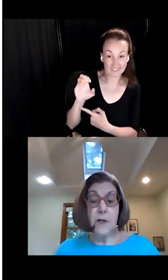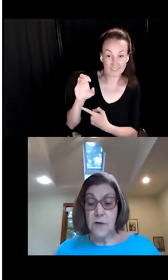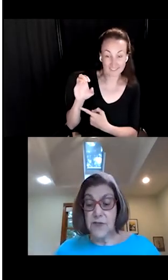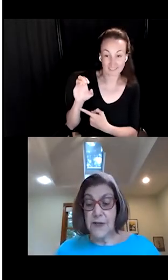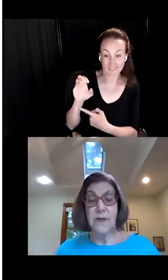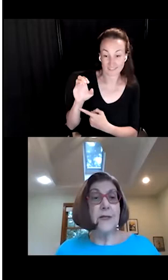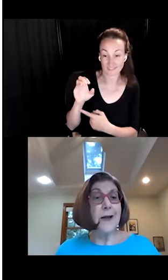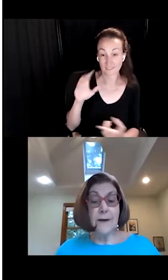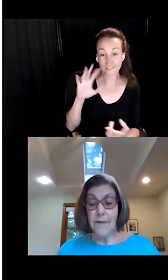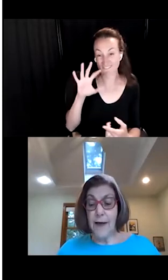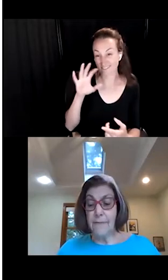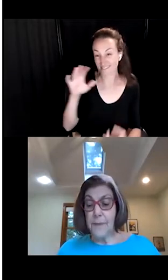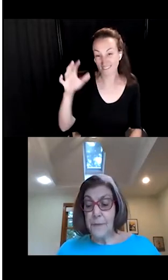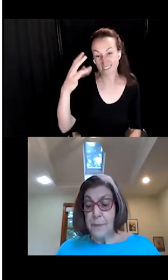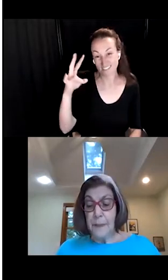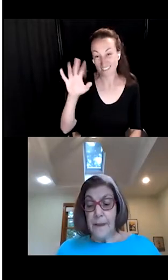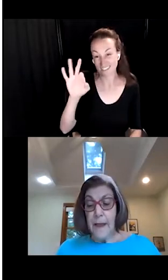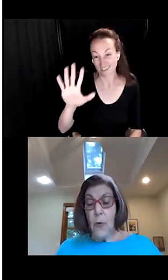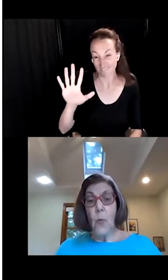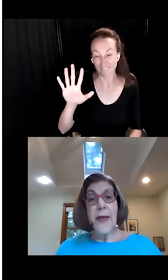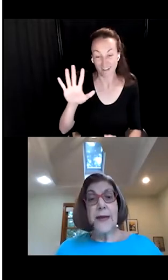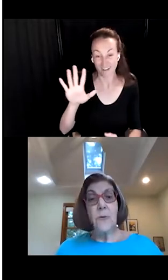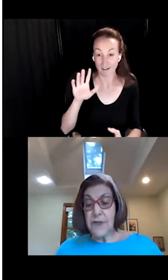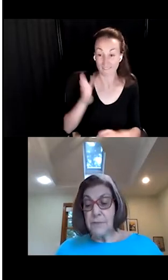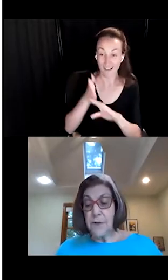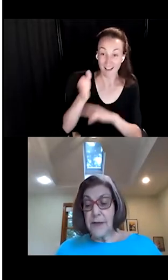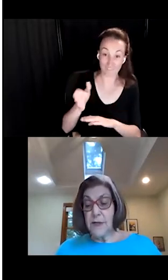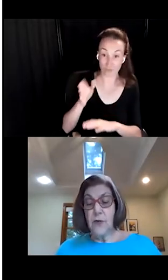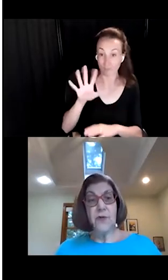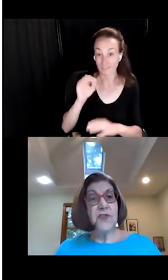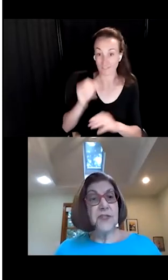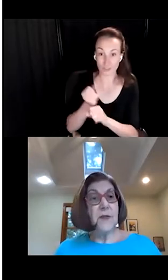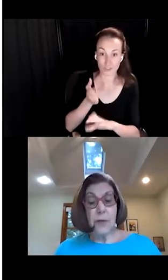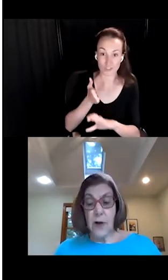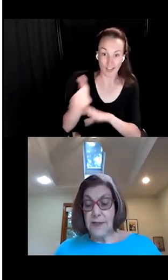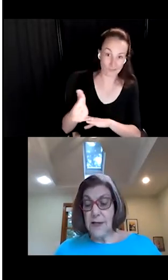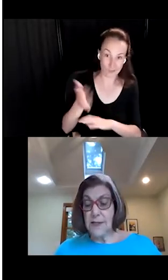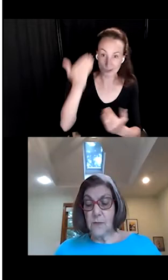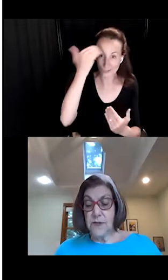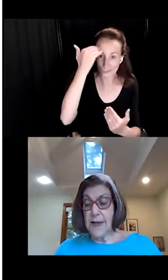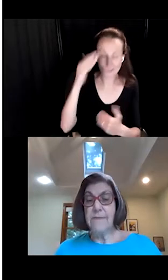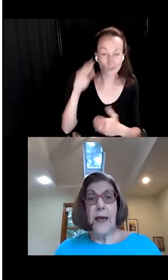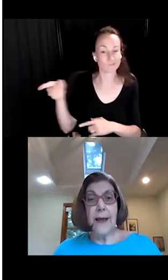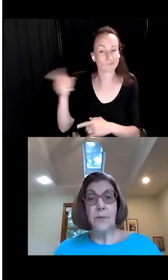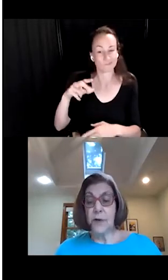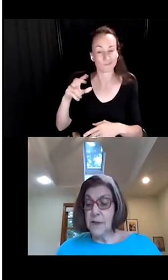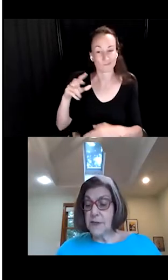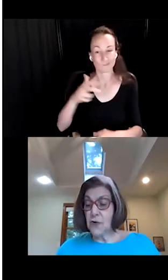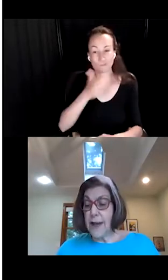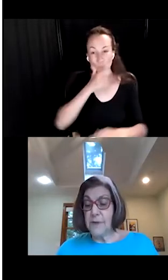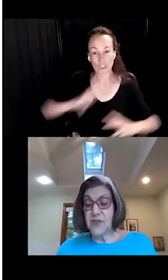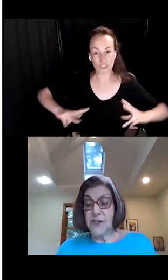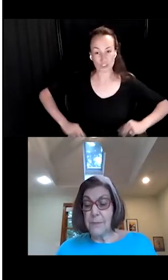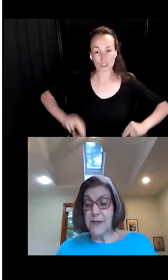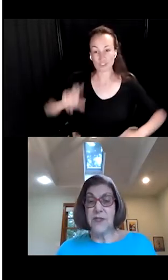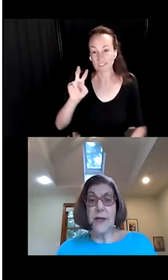50 years, 1795. When it was implemented, you could see the process. There was a Navy handbook that